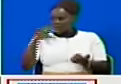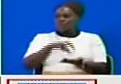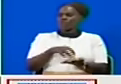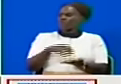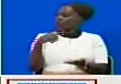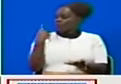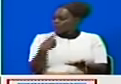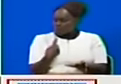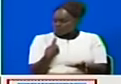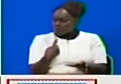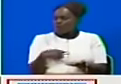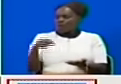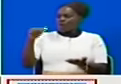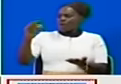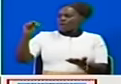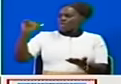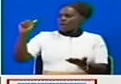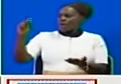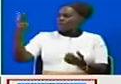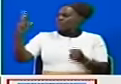position, we have Nyamu with